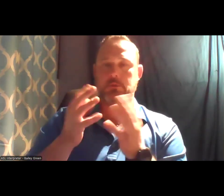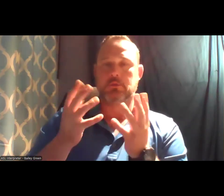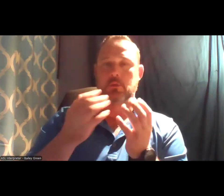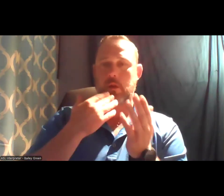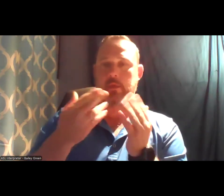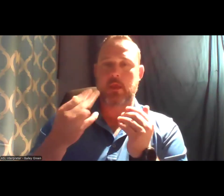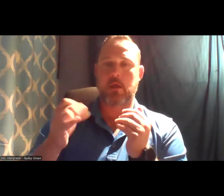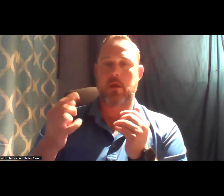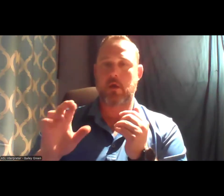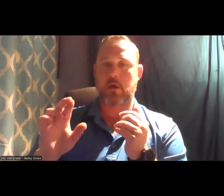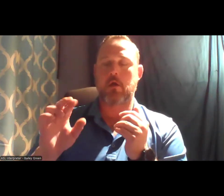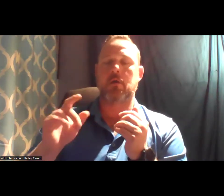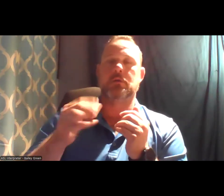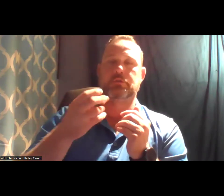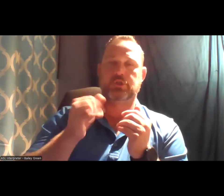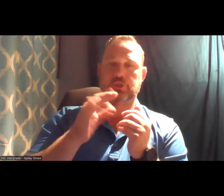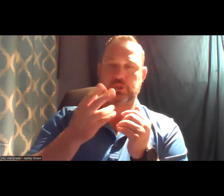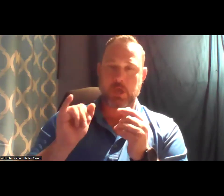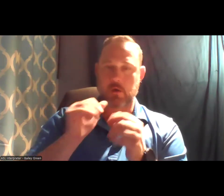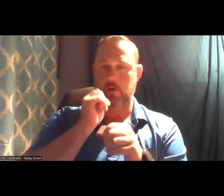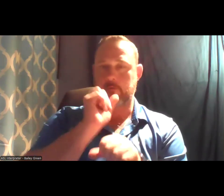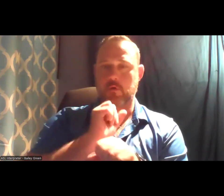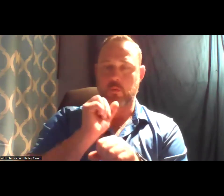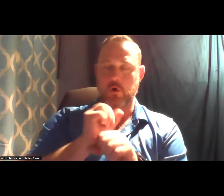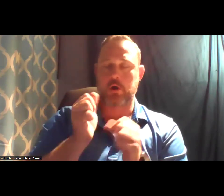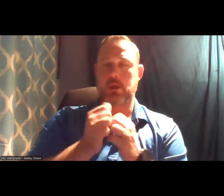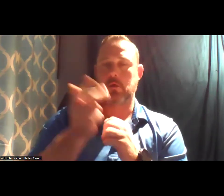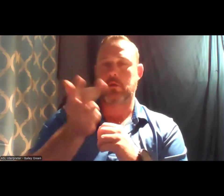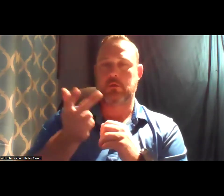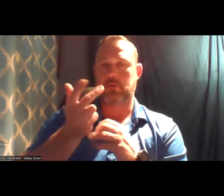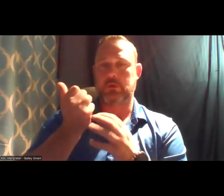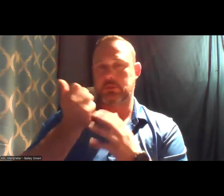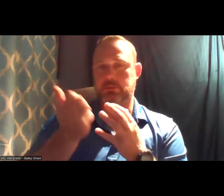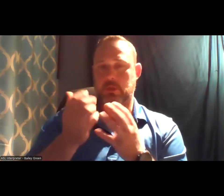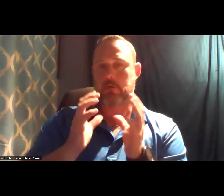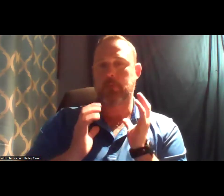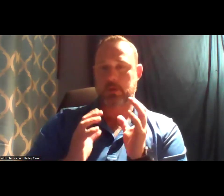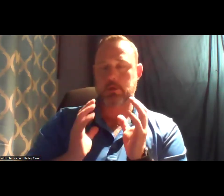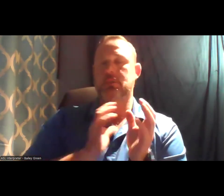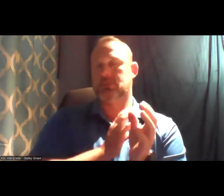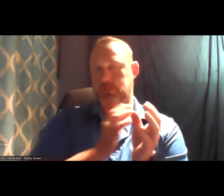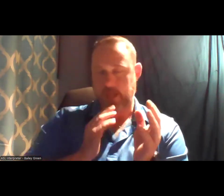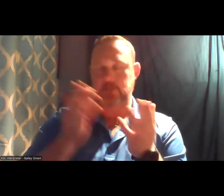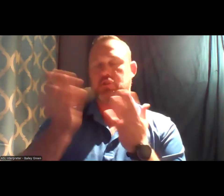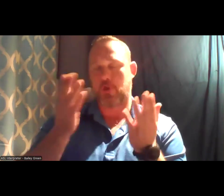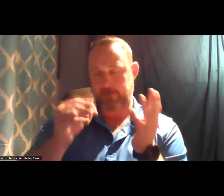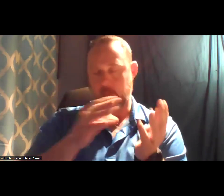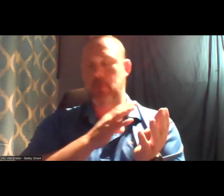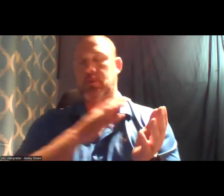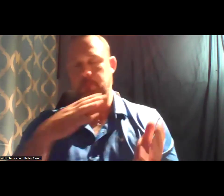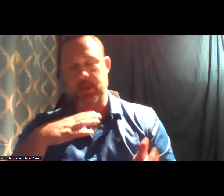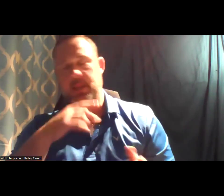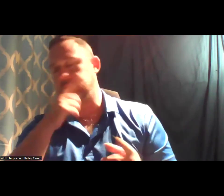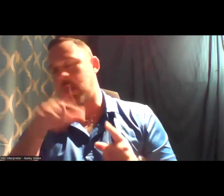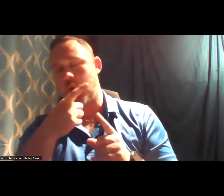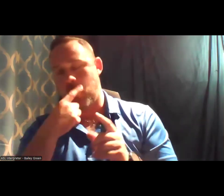and Sherry for working with the 3 subcommittees and serving on the subcommittees, not just stewarding